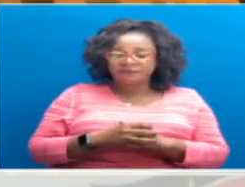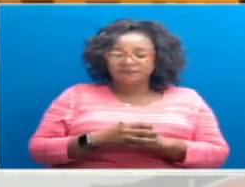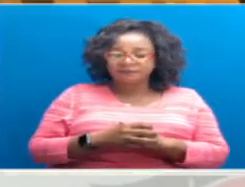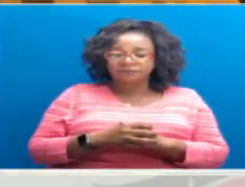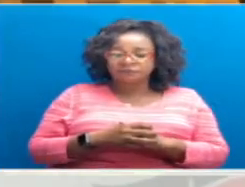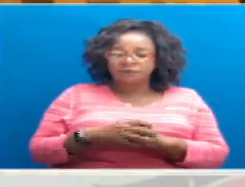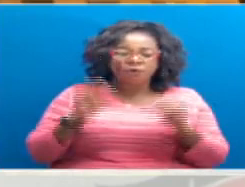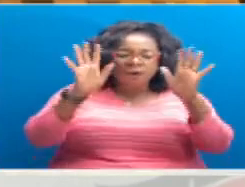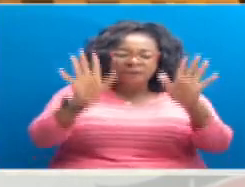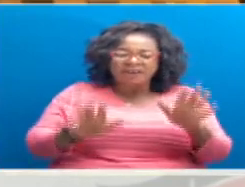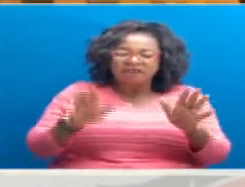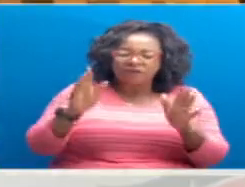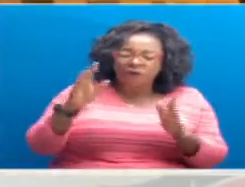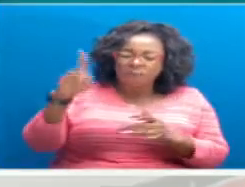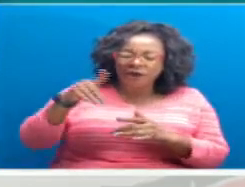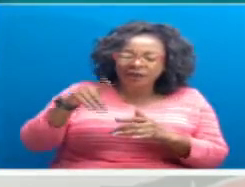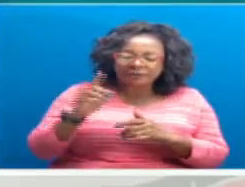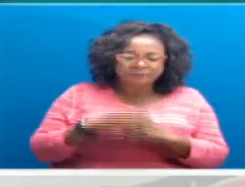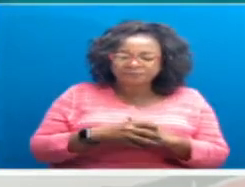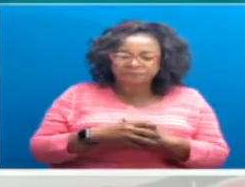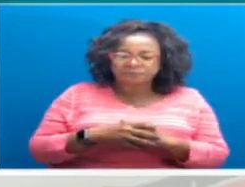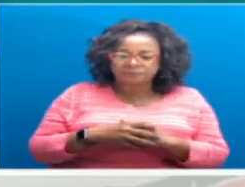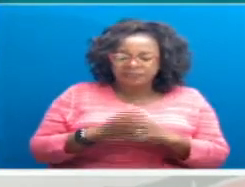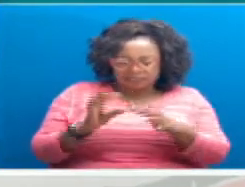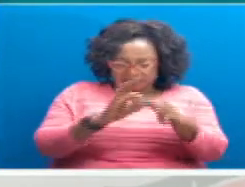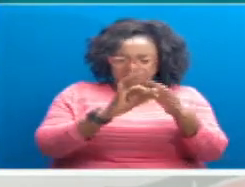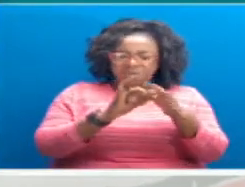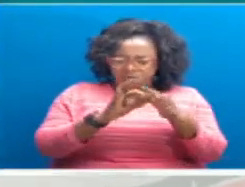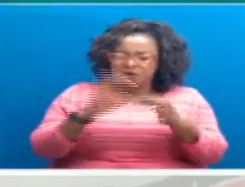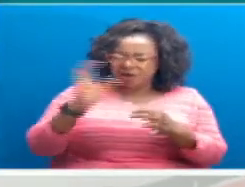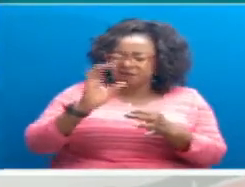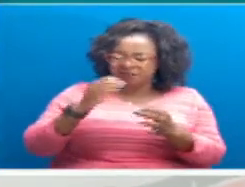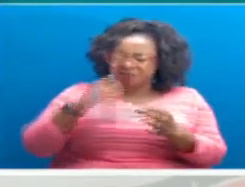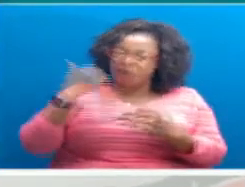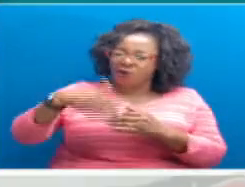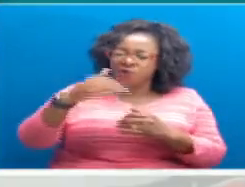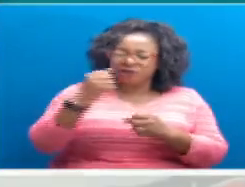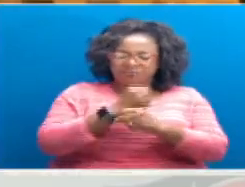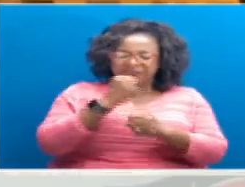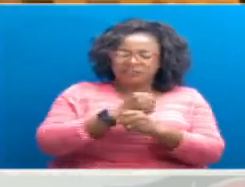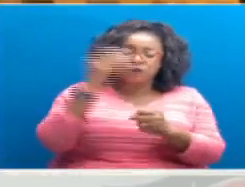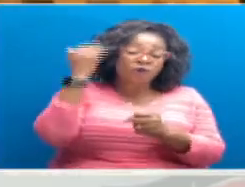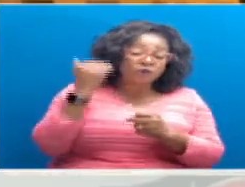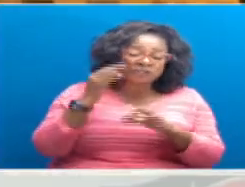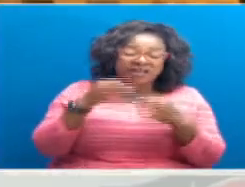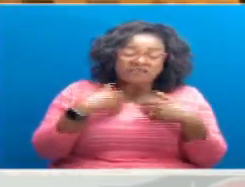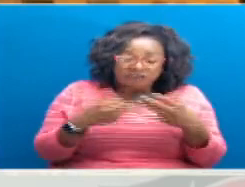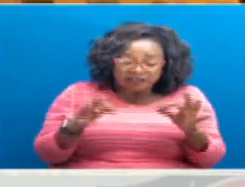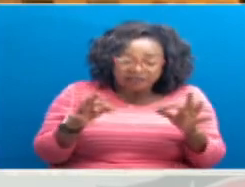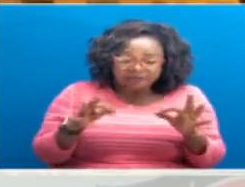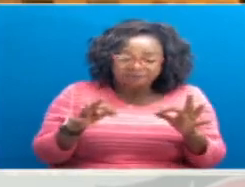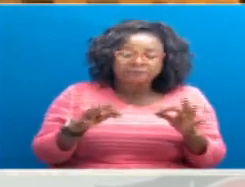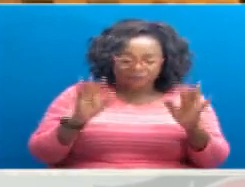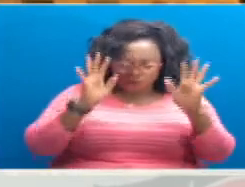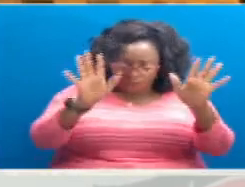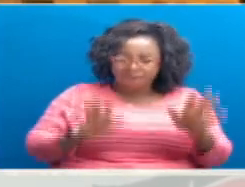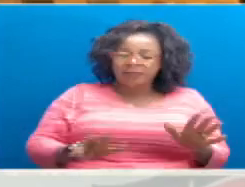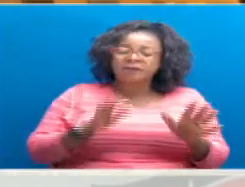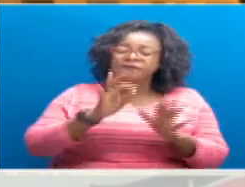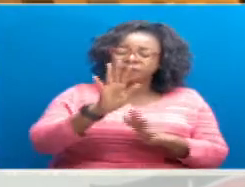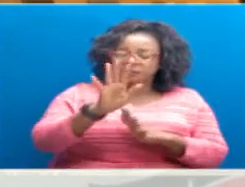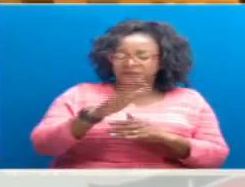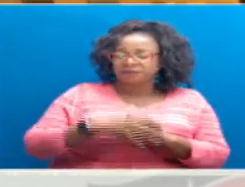campaign Polycarp? Remember what's wrong? It's me, your candidate. I'm always busy in courts, but kama ningekuwa free, I'll campaign for the Azimio